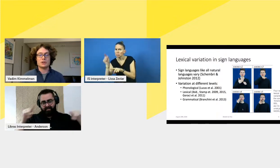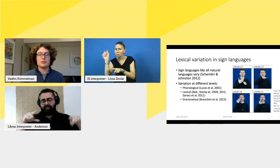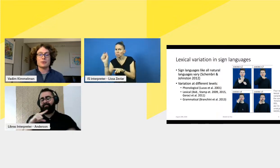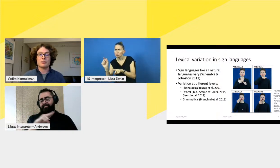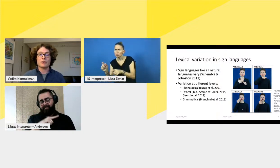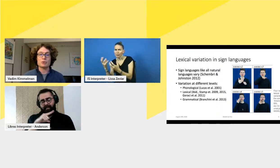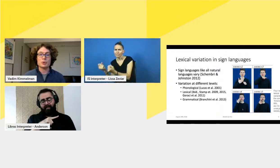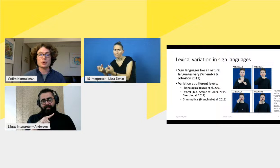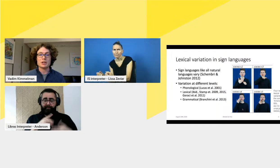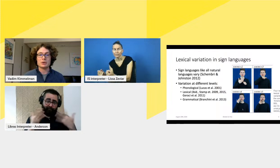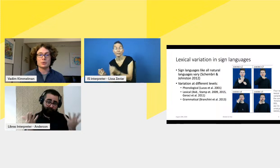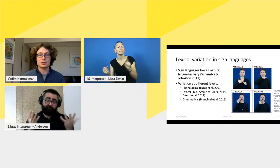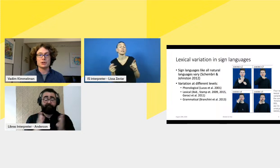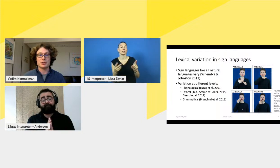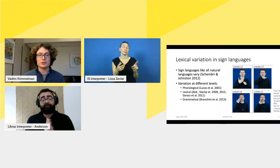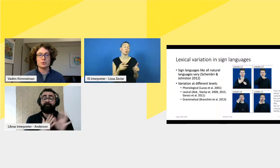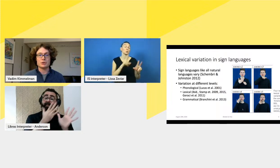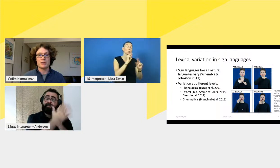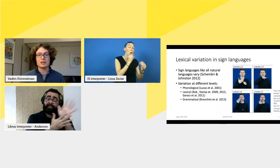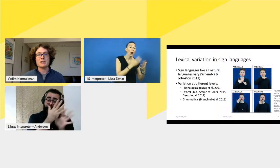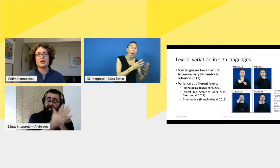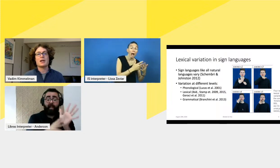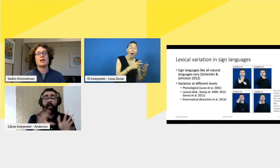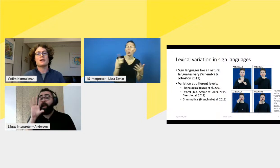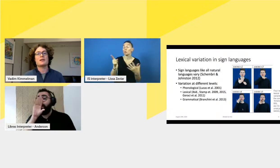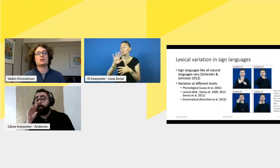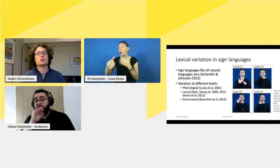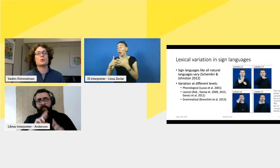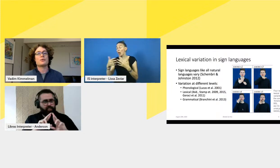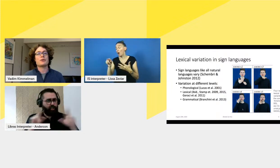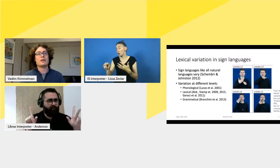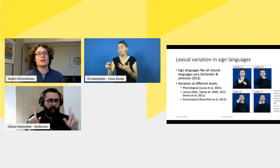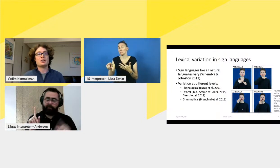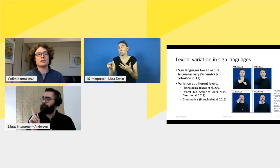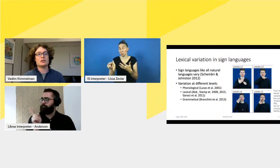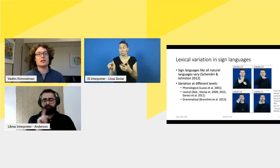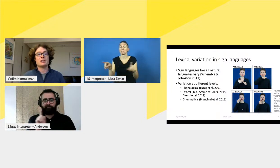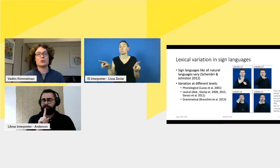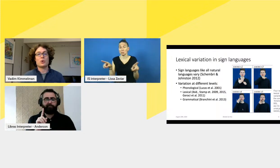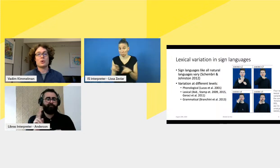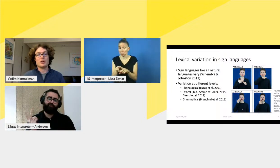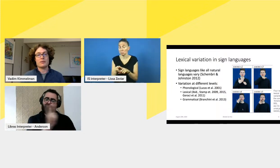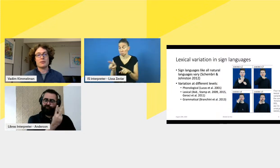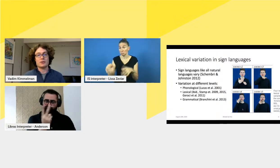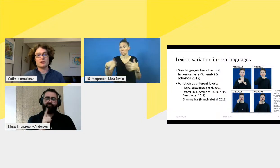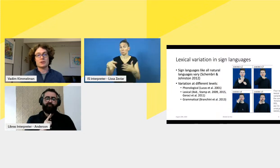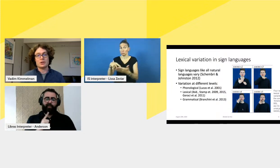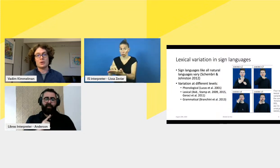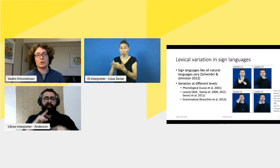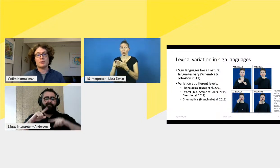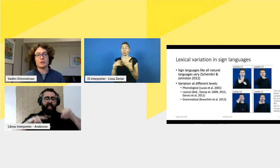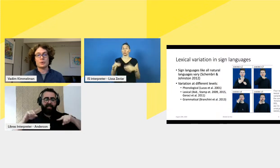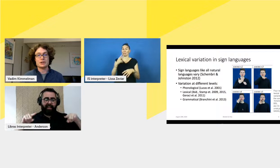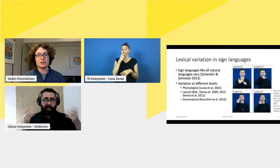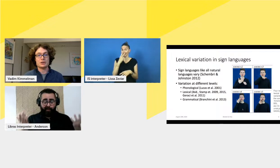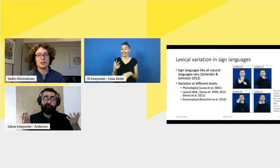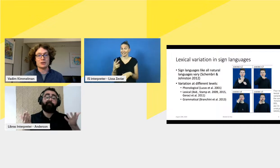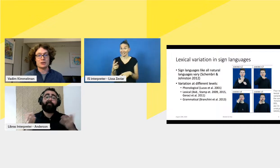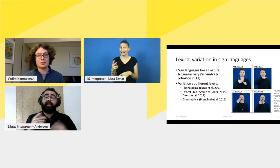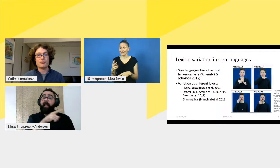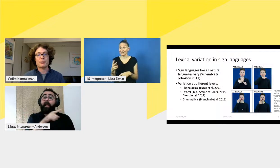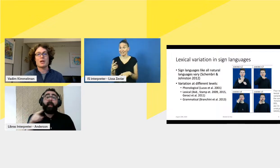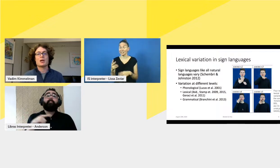not different from spoken languages in this respect, and they show variation at all levels of